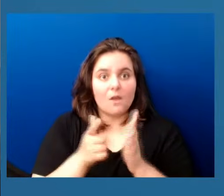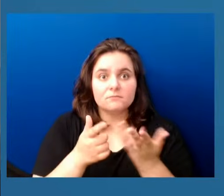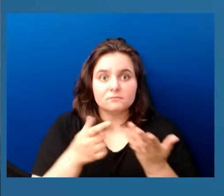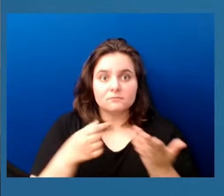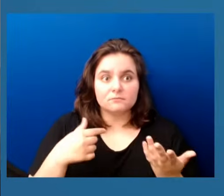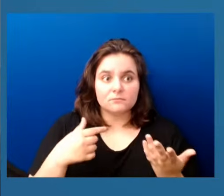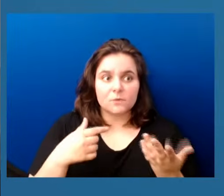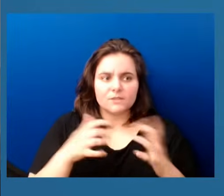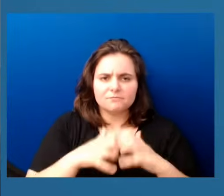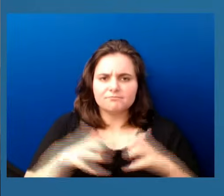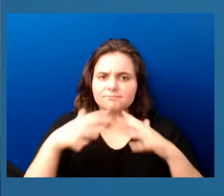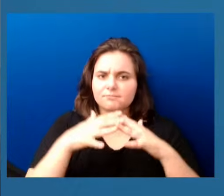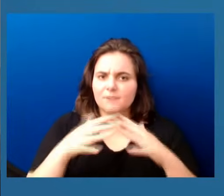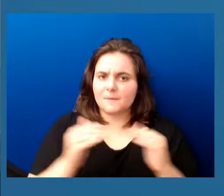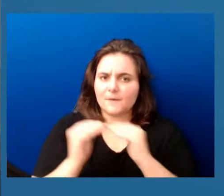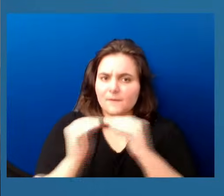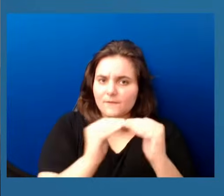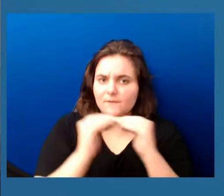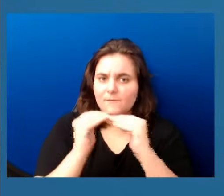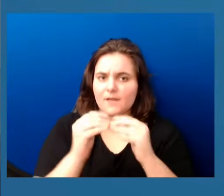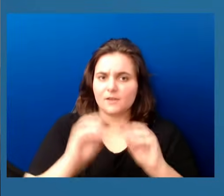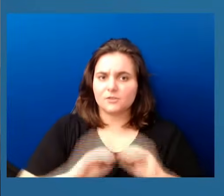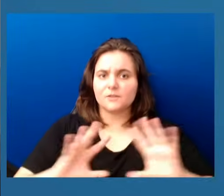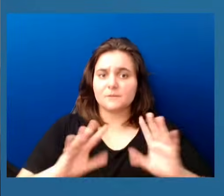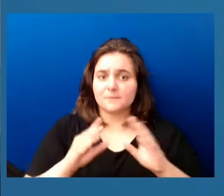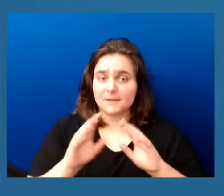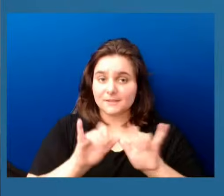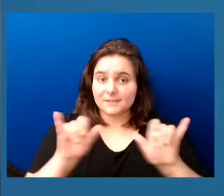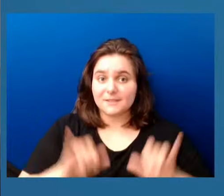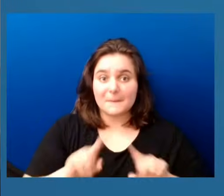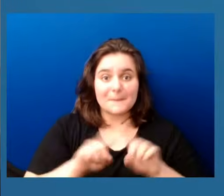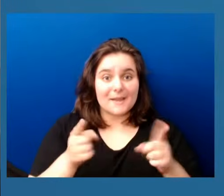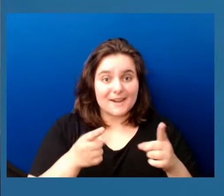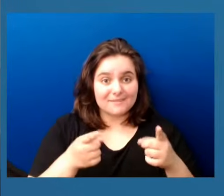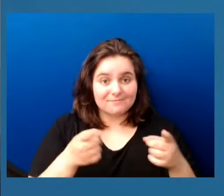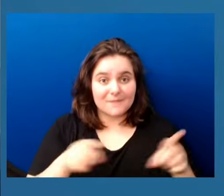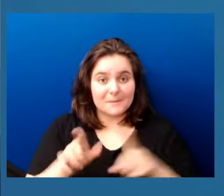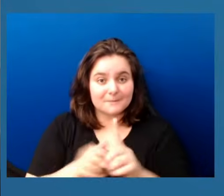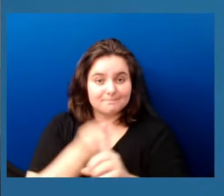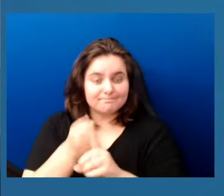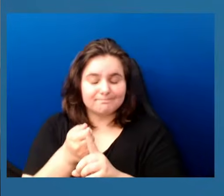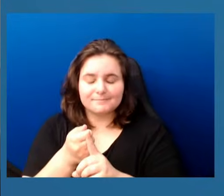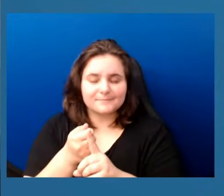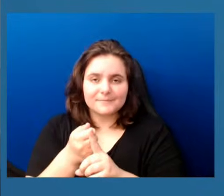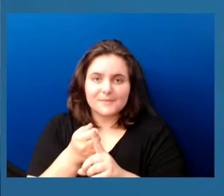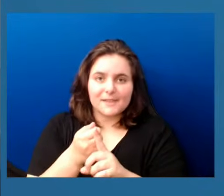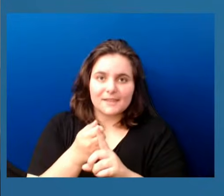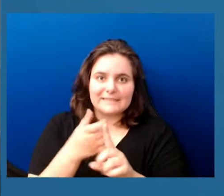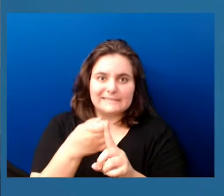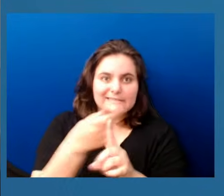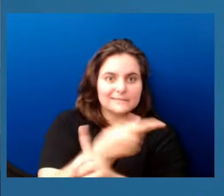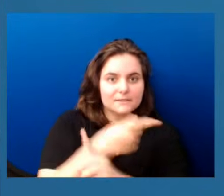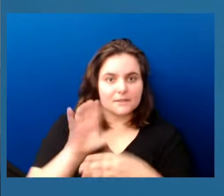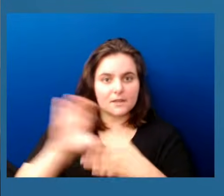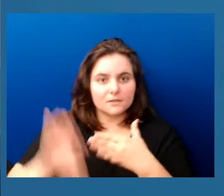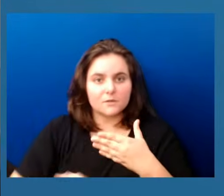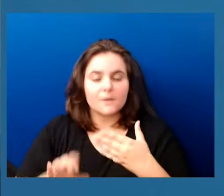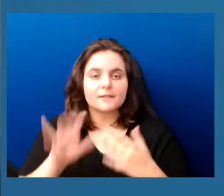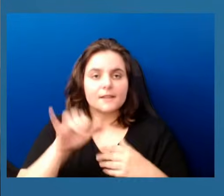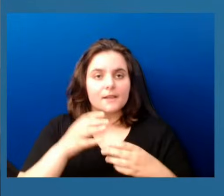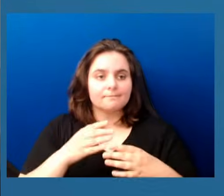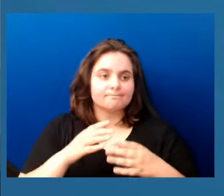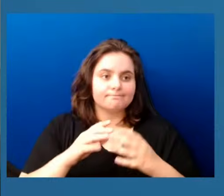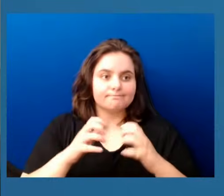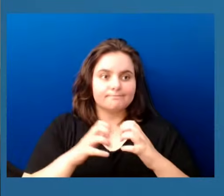the reality is that it also brought about unintended consequences, creating real barriers to justice and safety